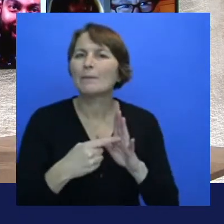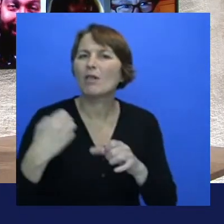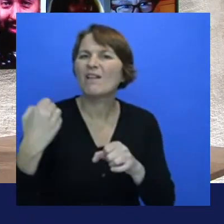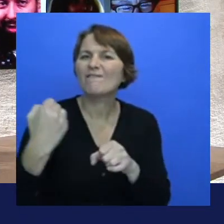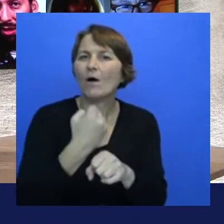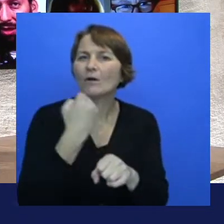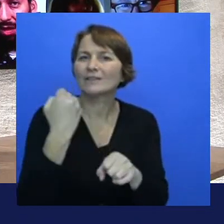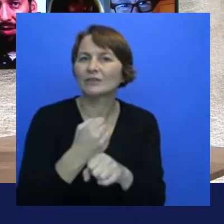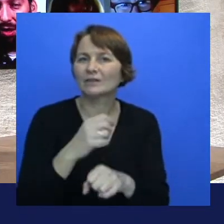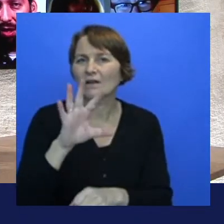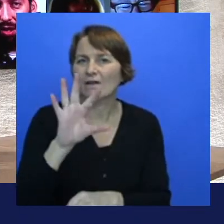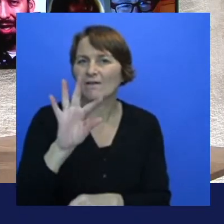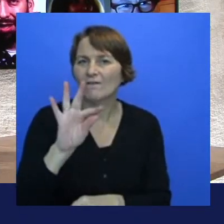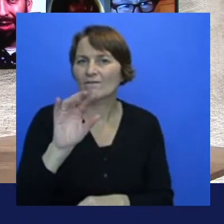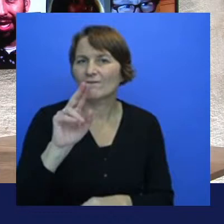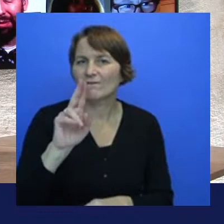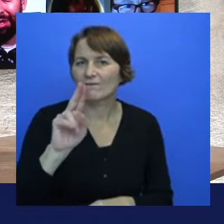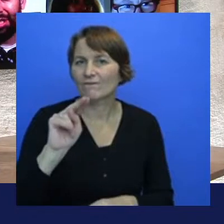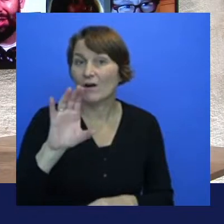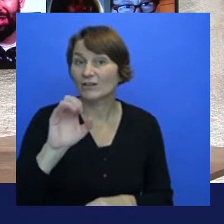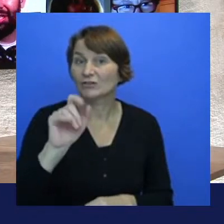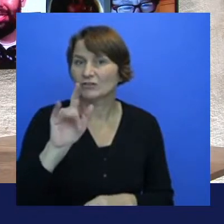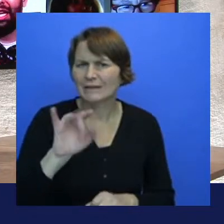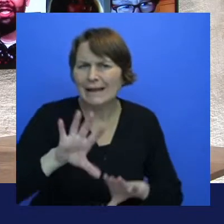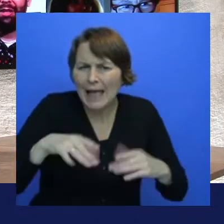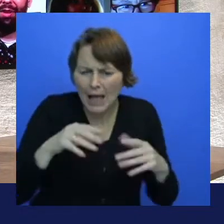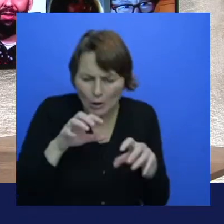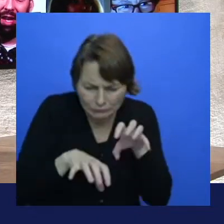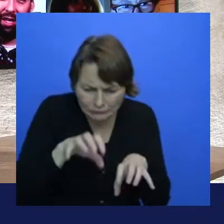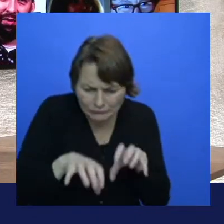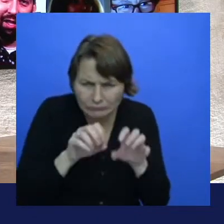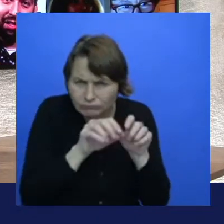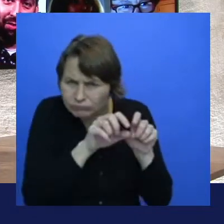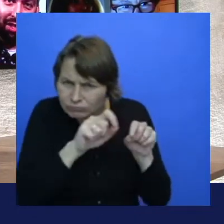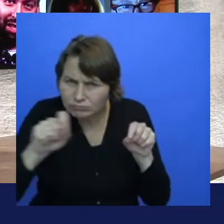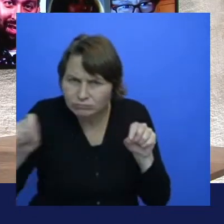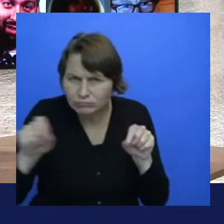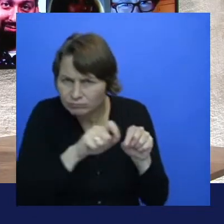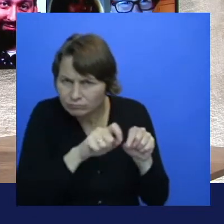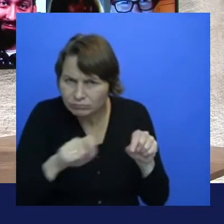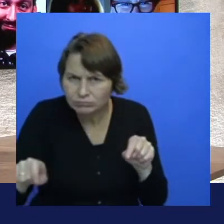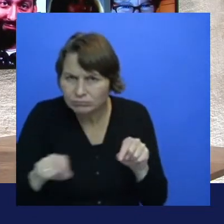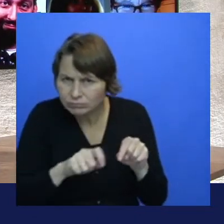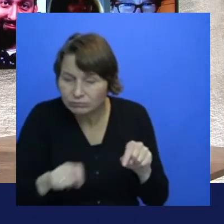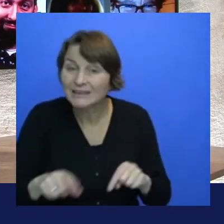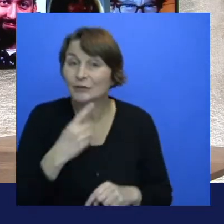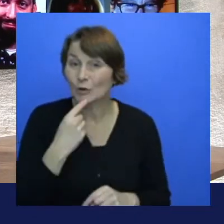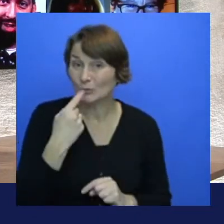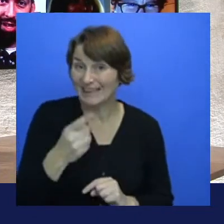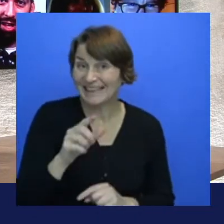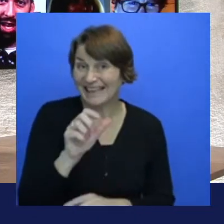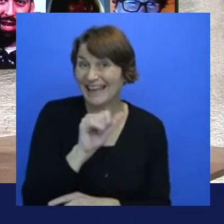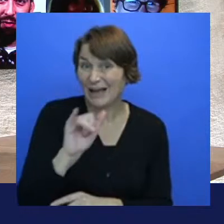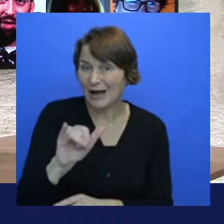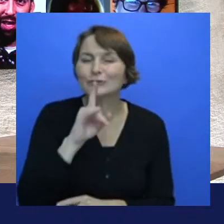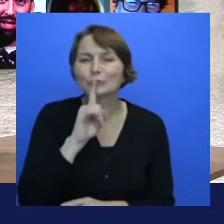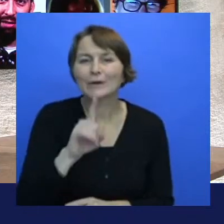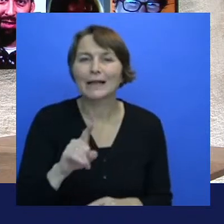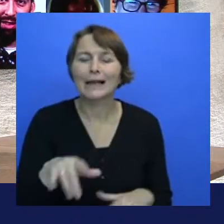tasks is definitely hard. To me, machine learning is a lazy way of writing functions with data. And I